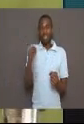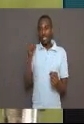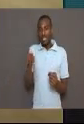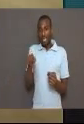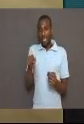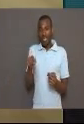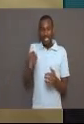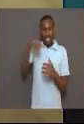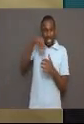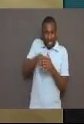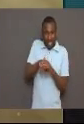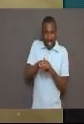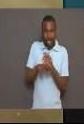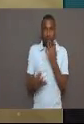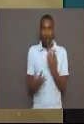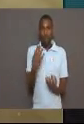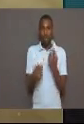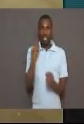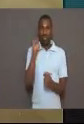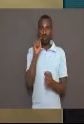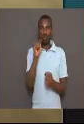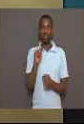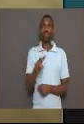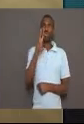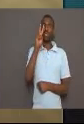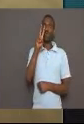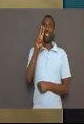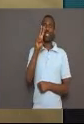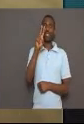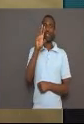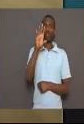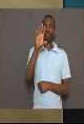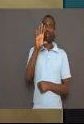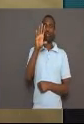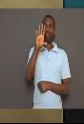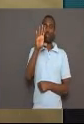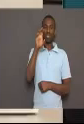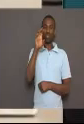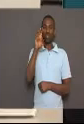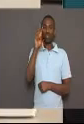point above 212 degrees Fahrenheit.